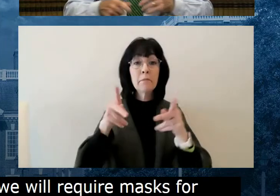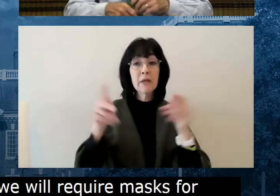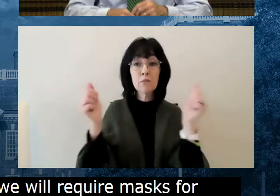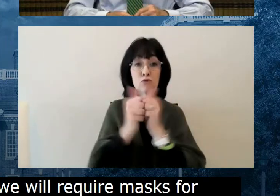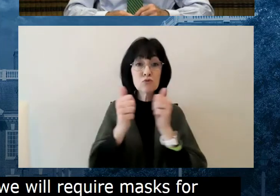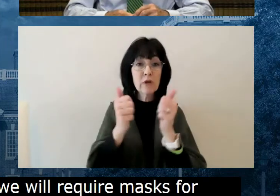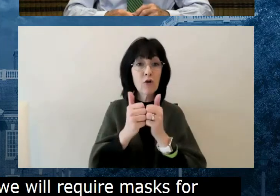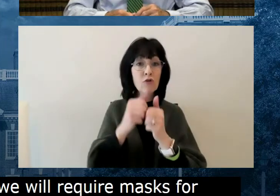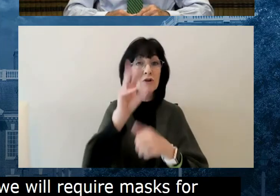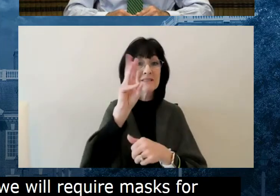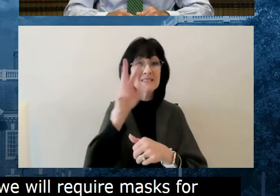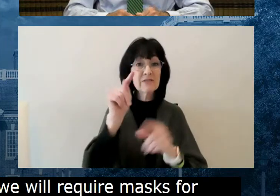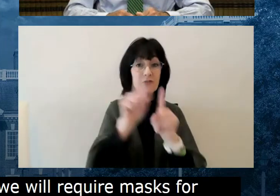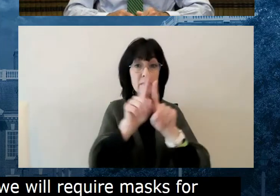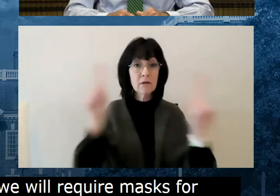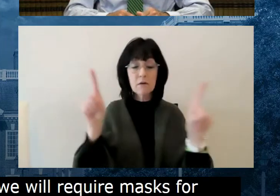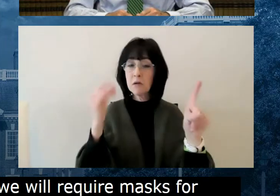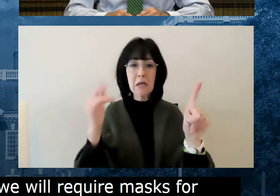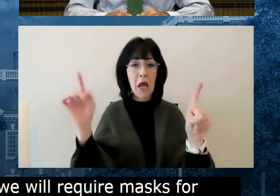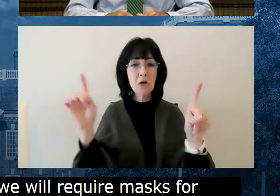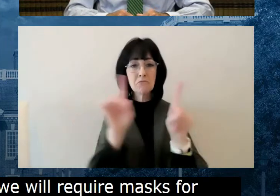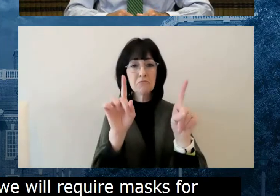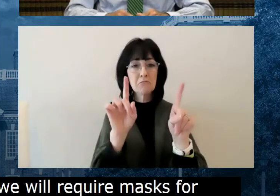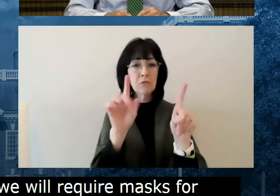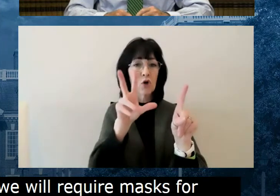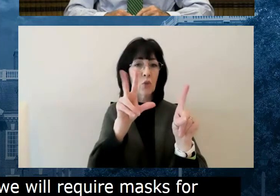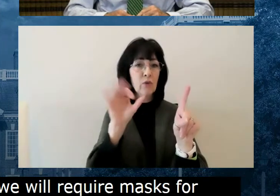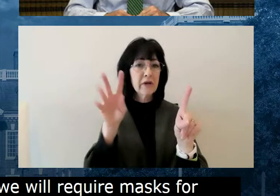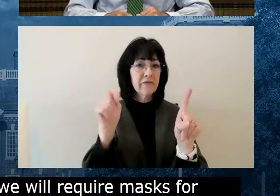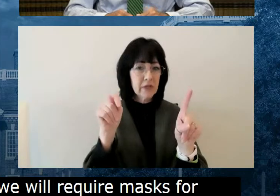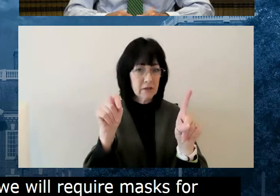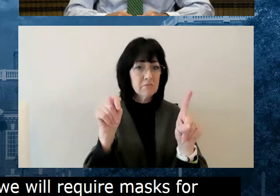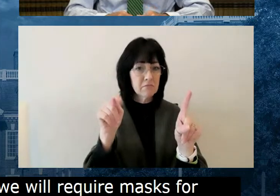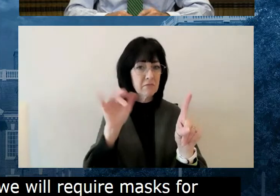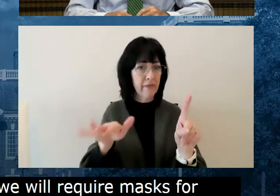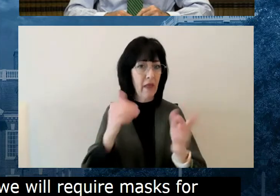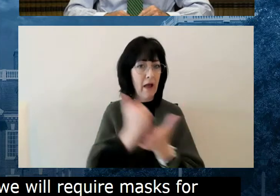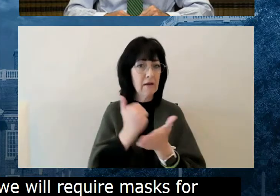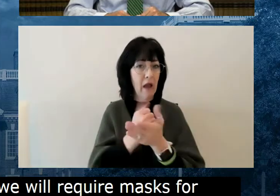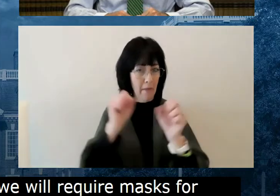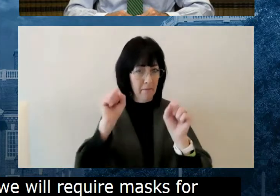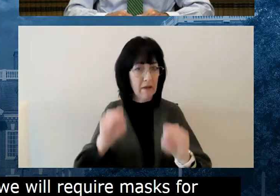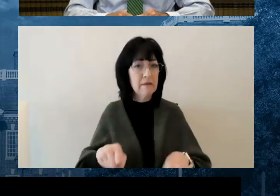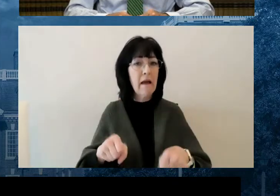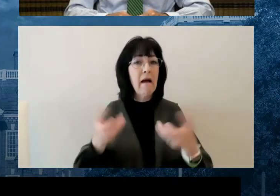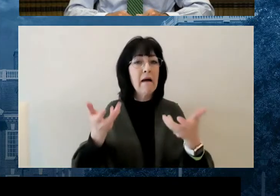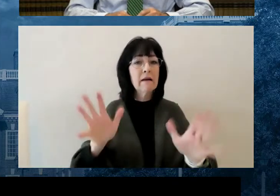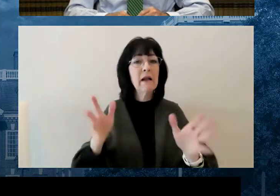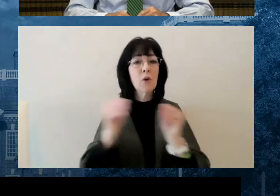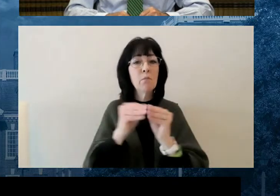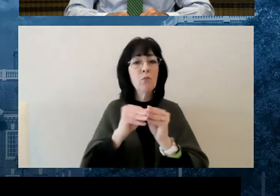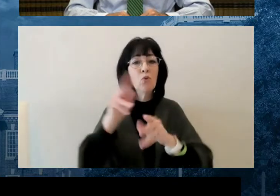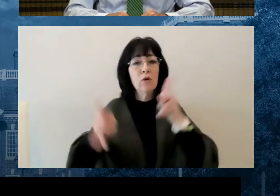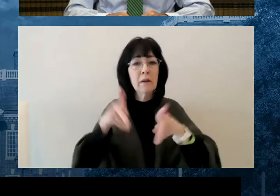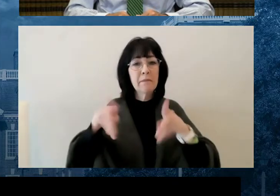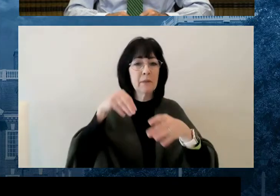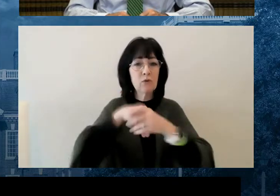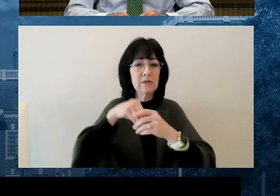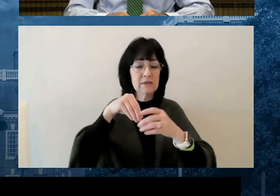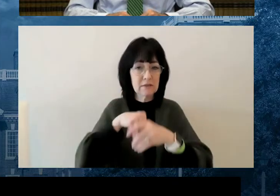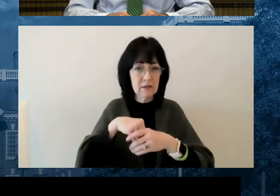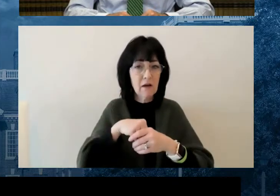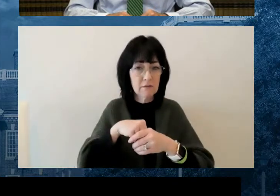which will, again, help with capacity. And then the mask wearing on outdoors will follow